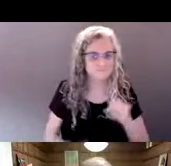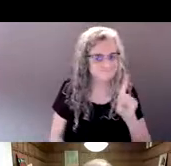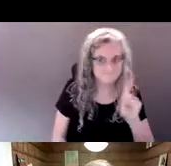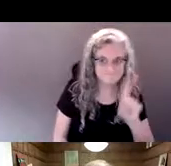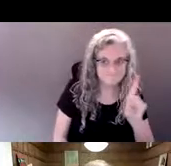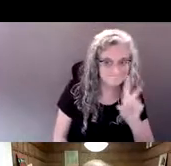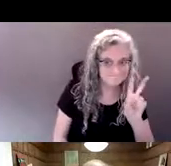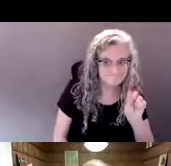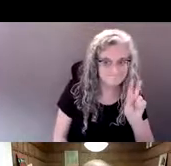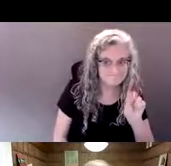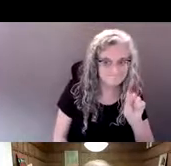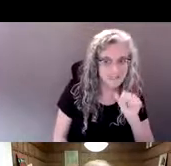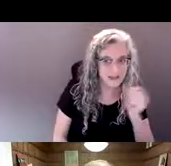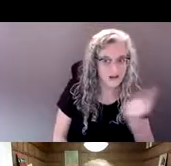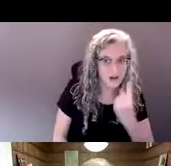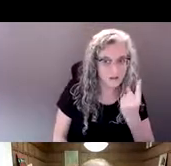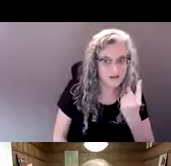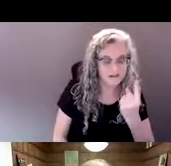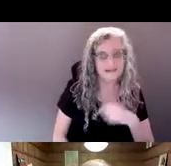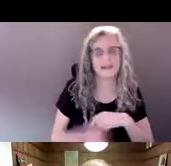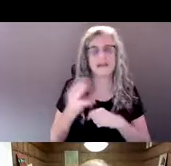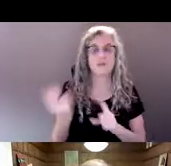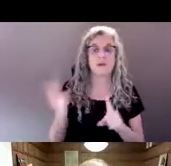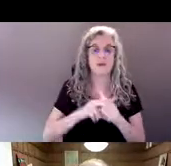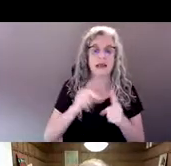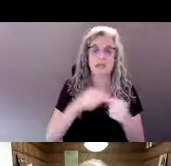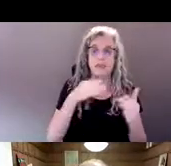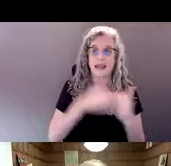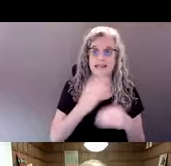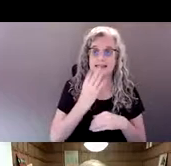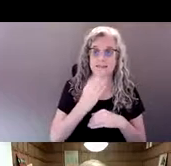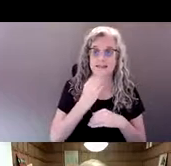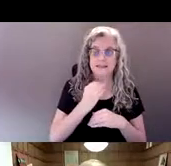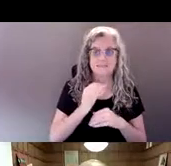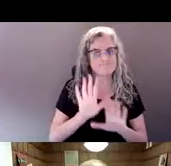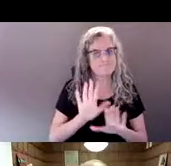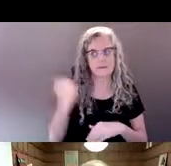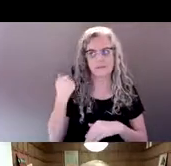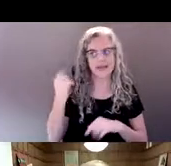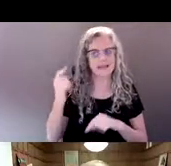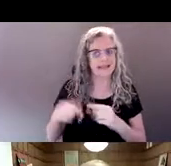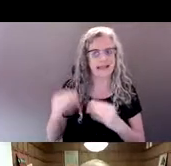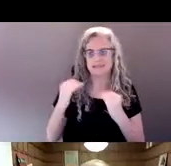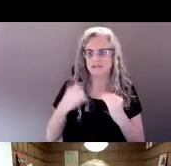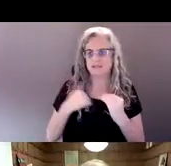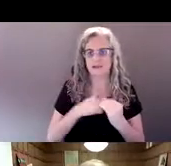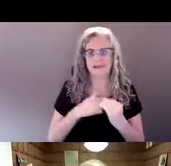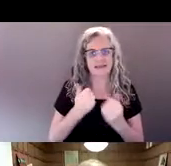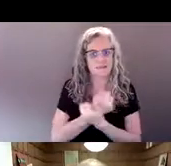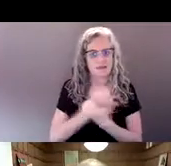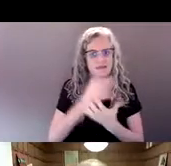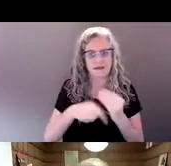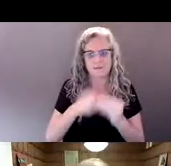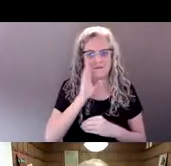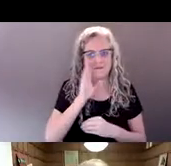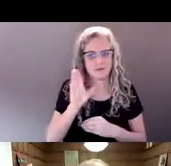to the question of anti-Semitism. In fact, there are many people today who question the